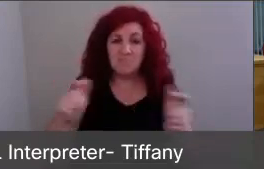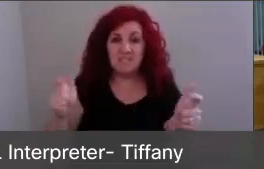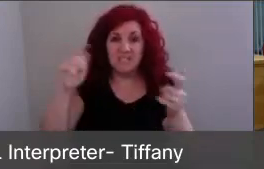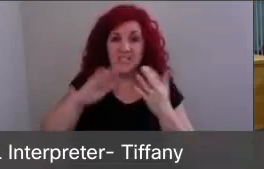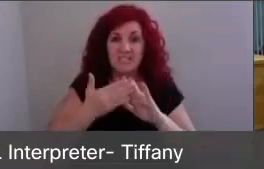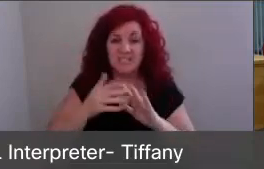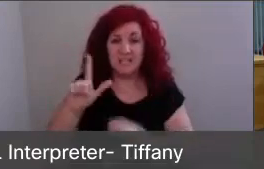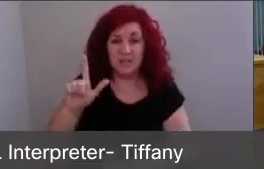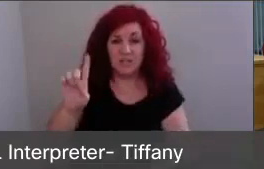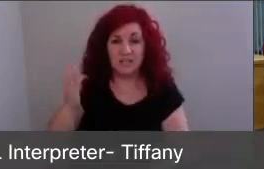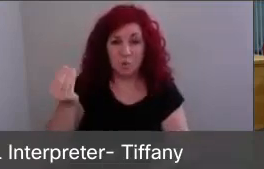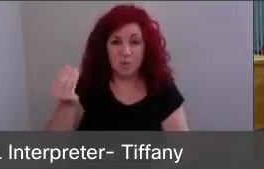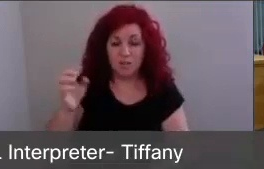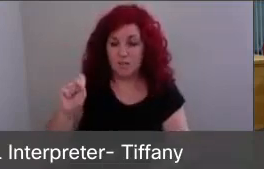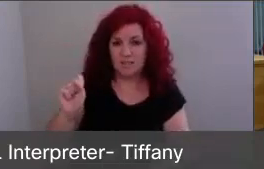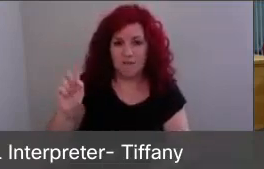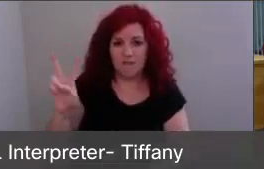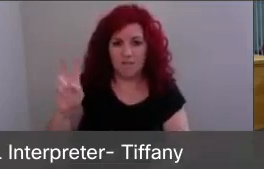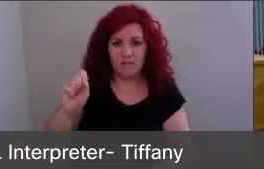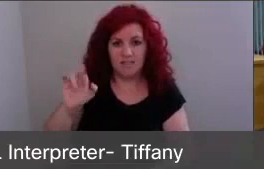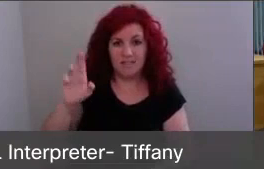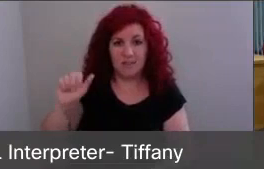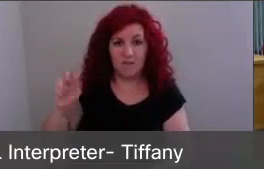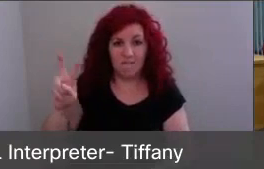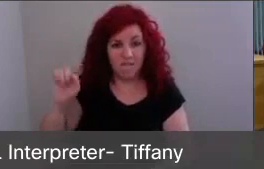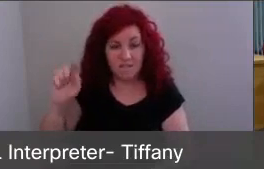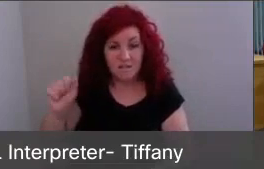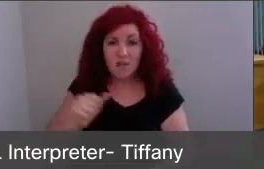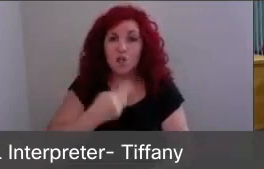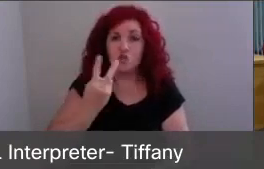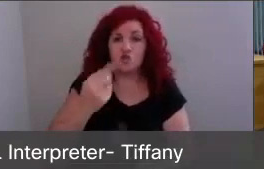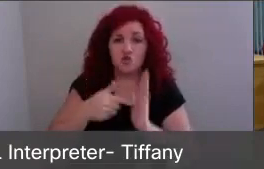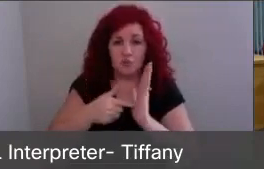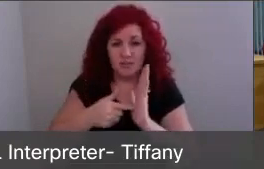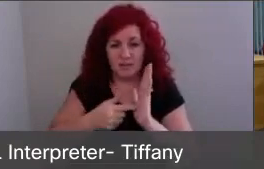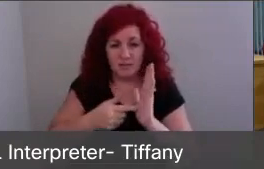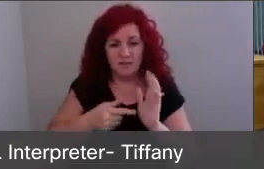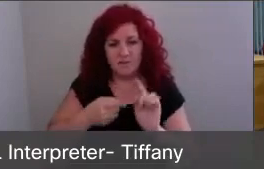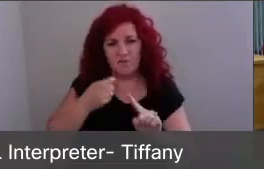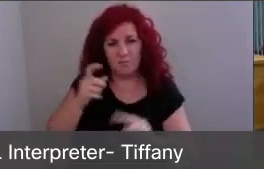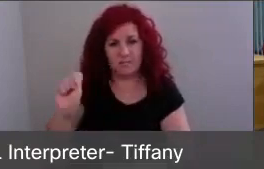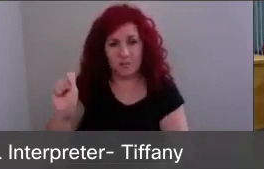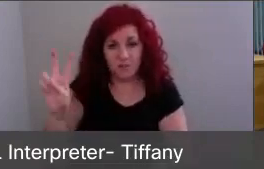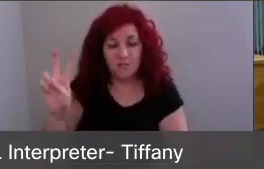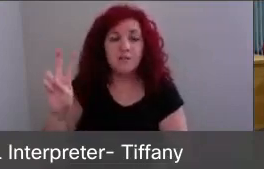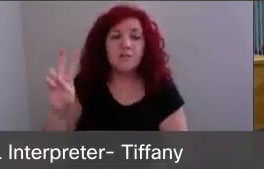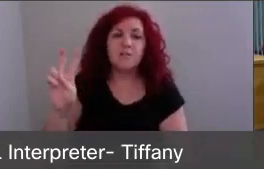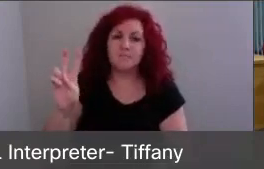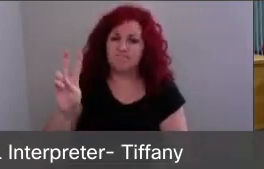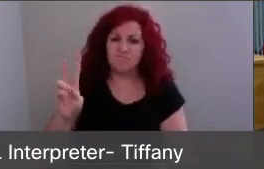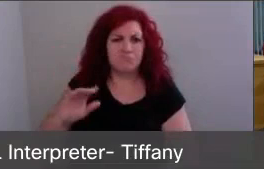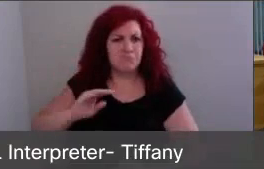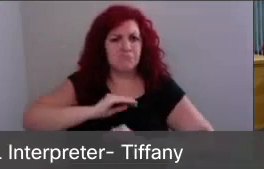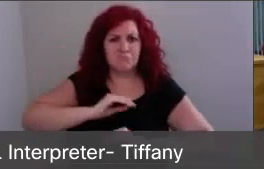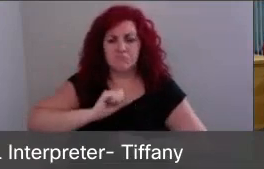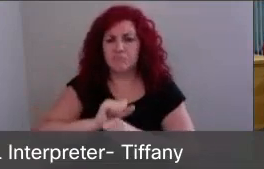in LD 14 is Sierra Vista. We have two of our representatives from Sierra Vista. They have done a fine job. We used to